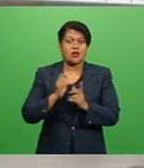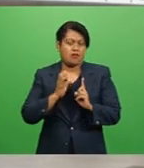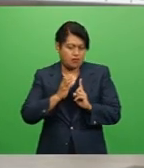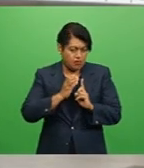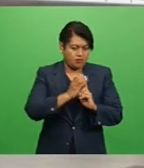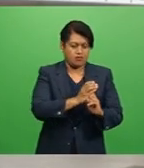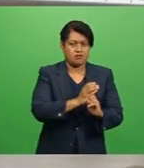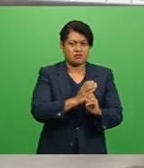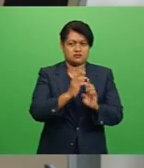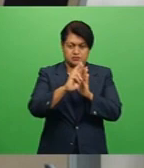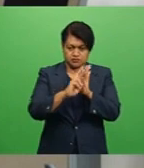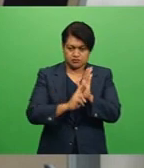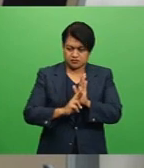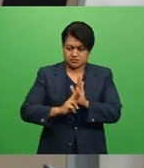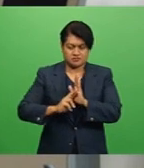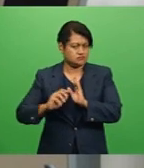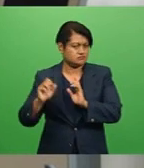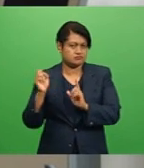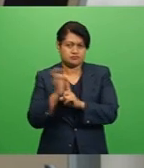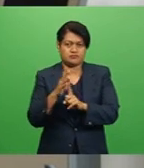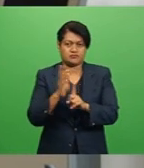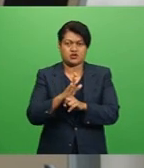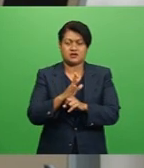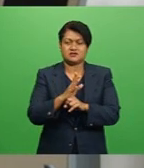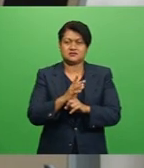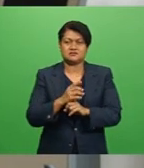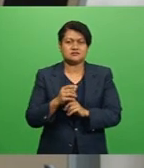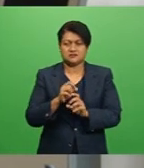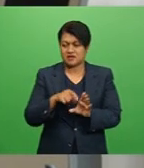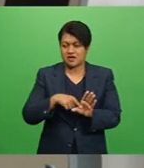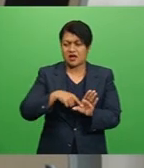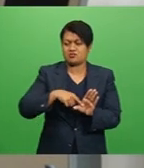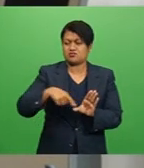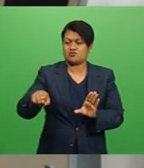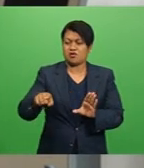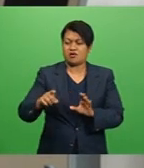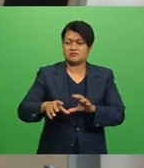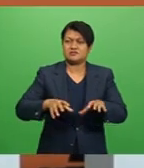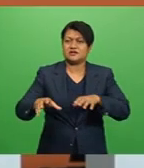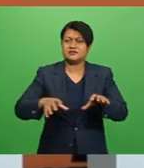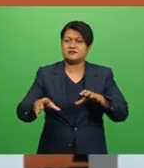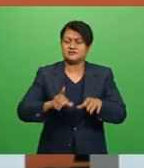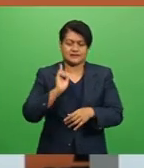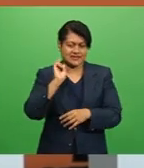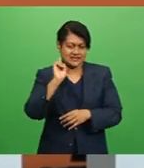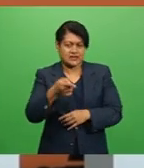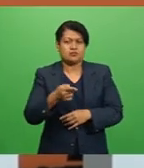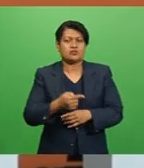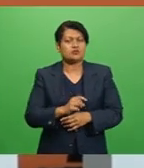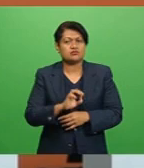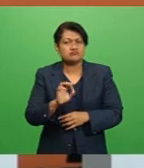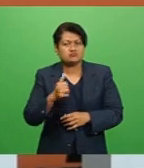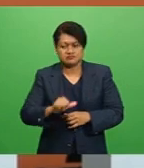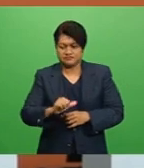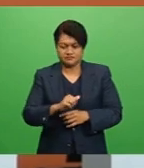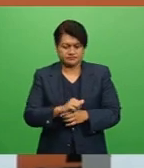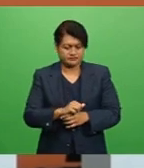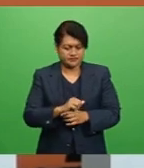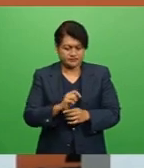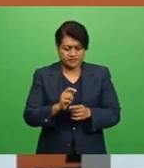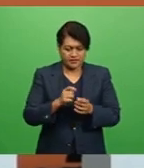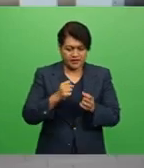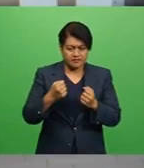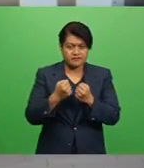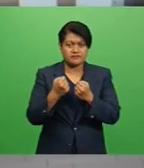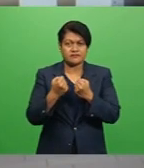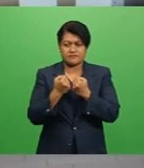be enforced with no outdoor activity for new arrivals until a negative entry swab test result is received. Heightened